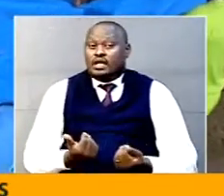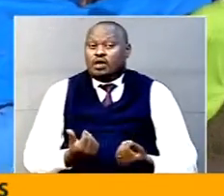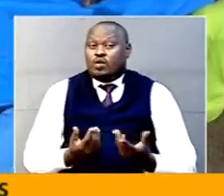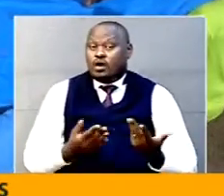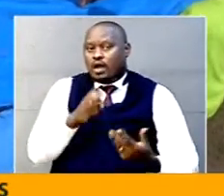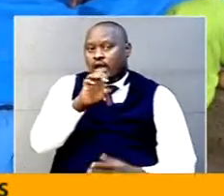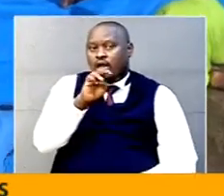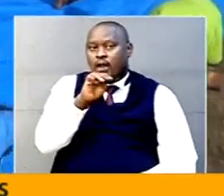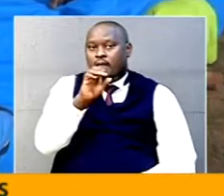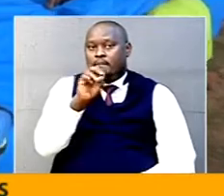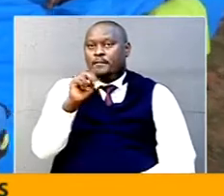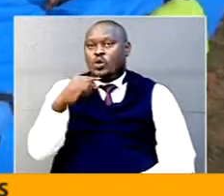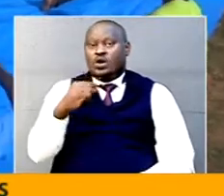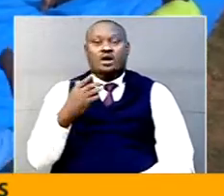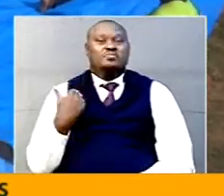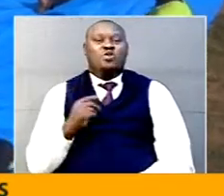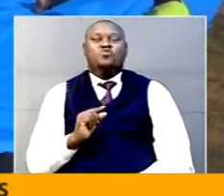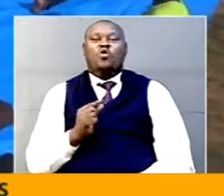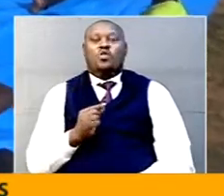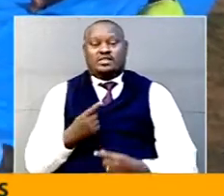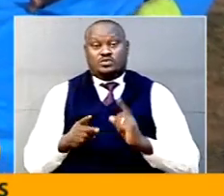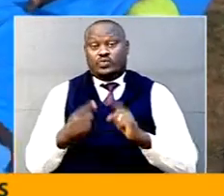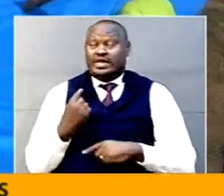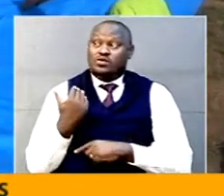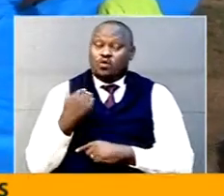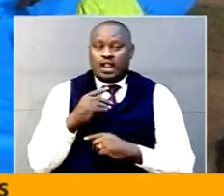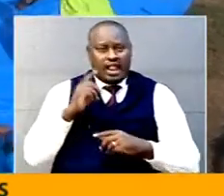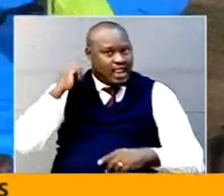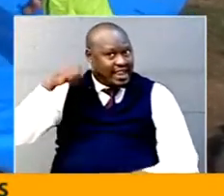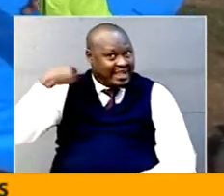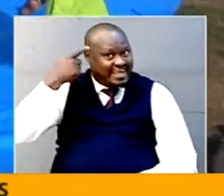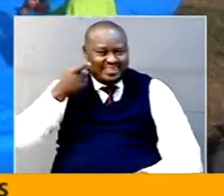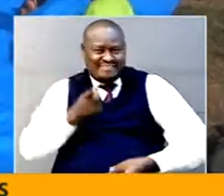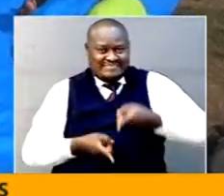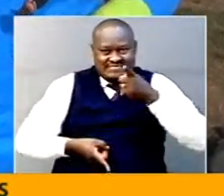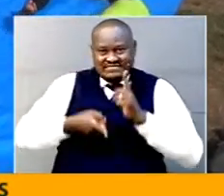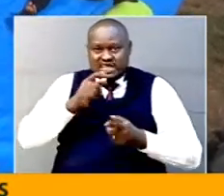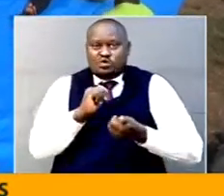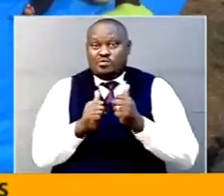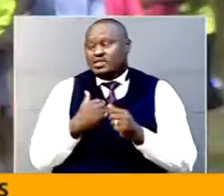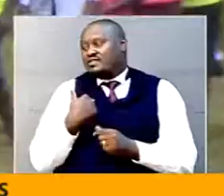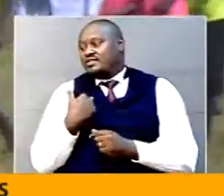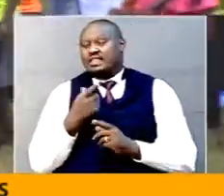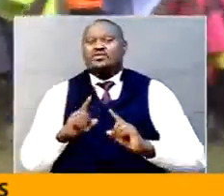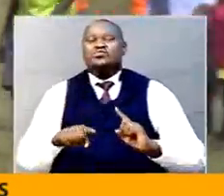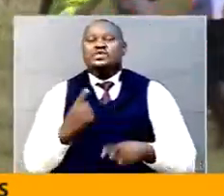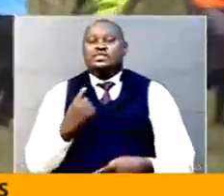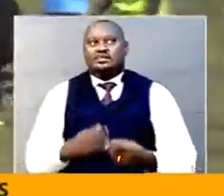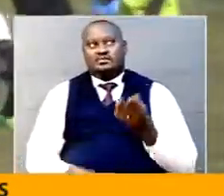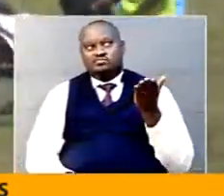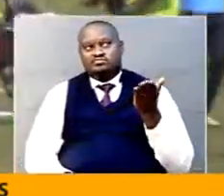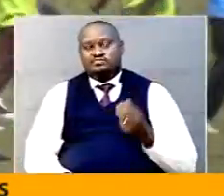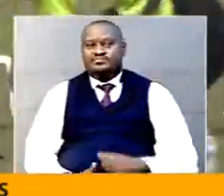Mong is a Paralympic gold medalist, having won it in the London Olympic Paralympic Championship this year.